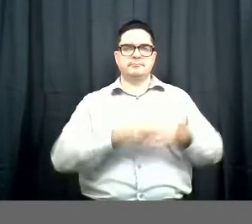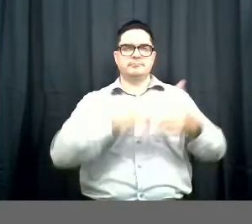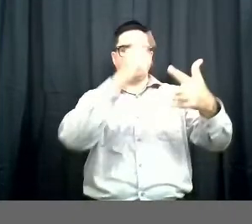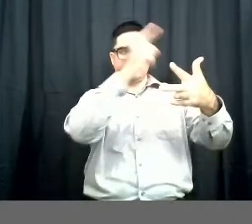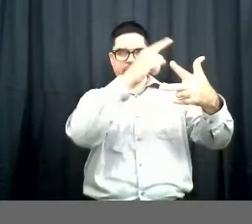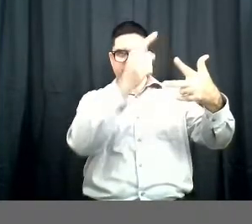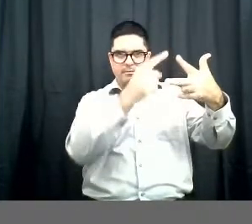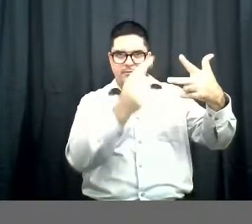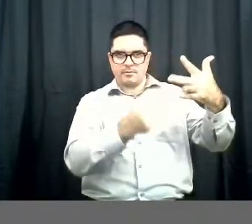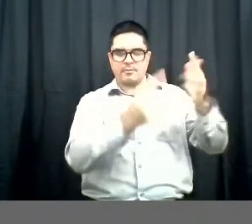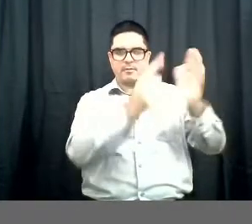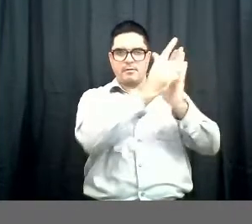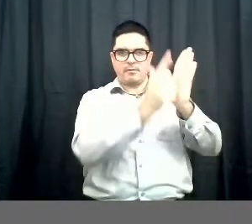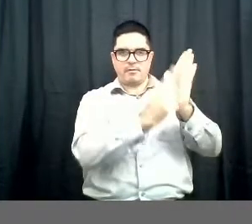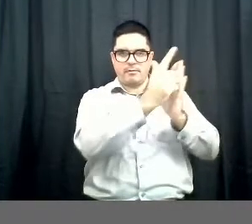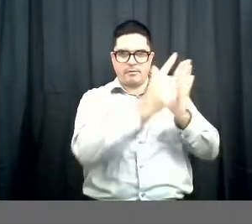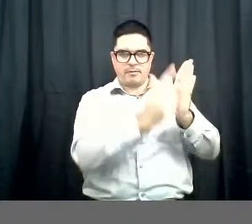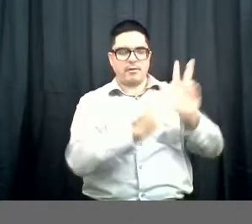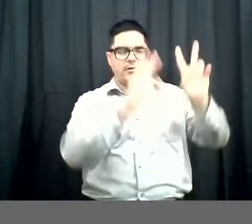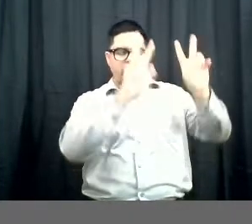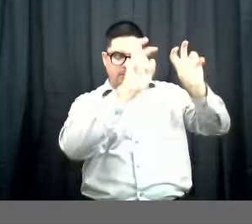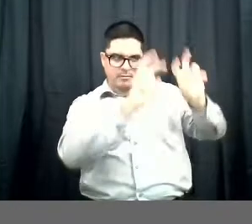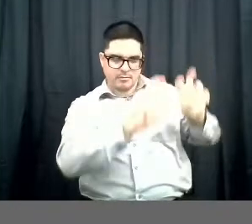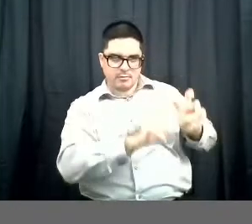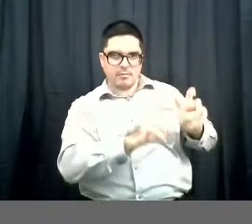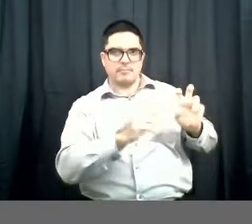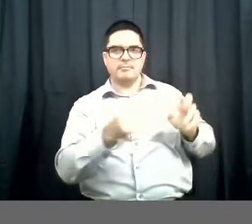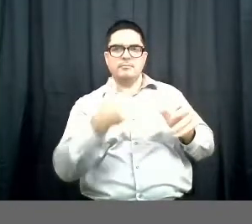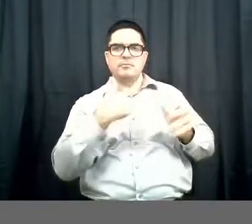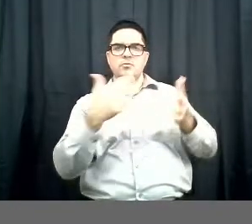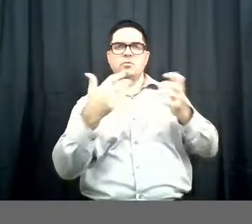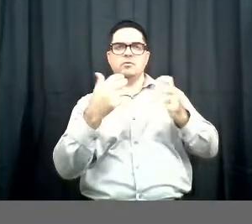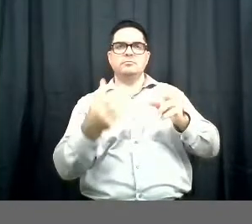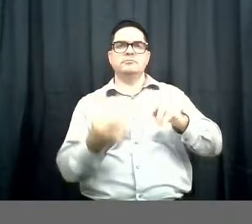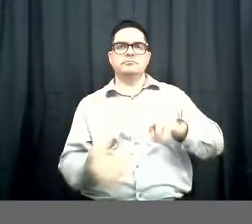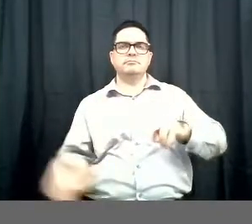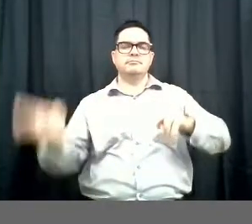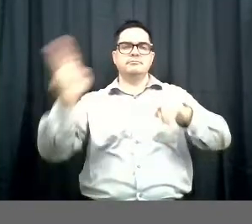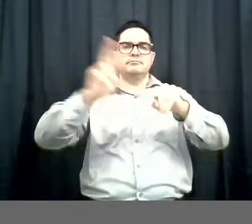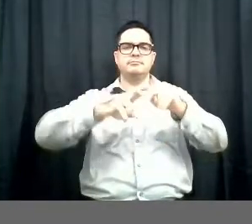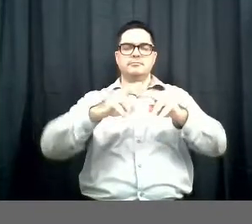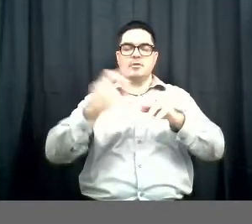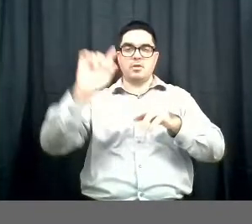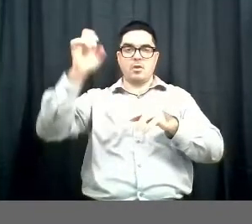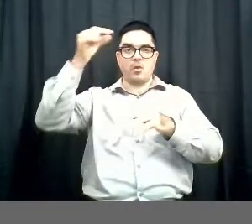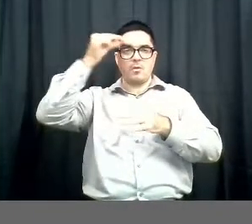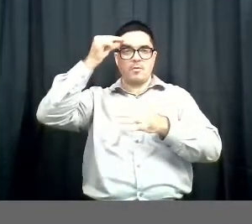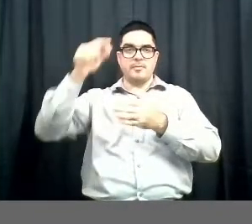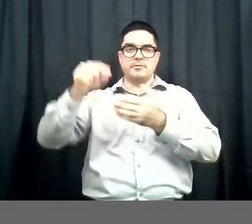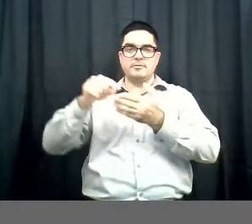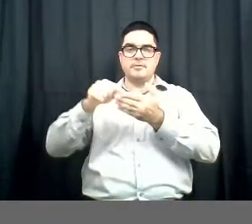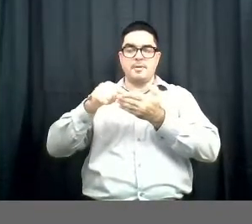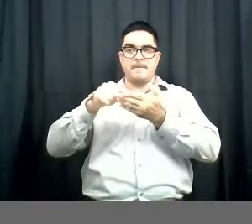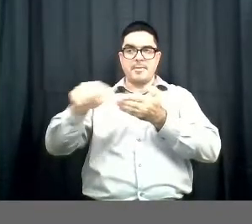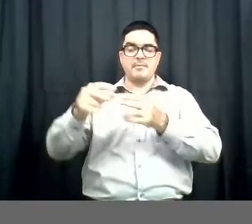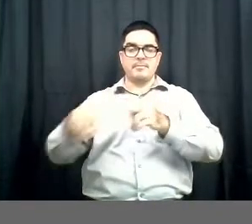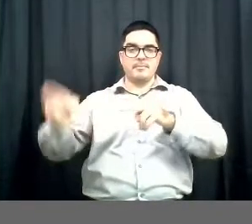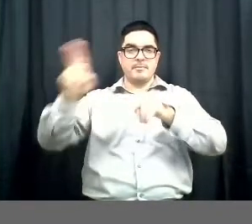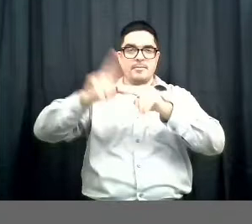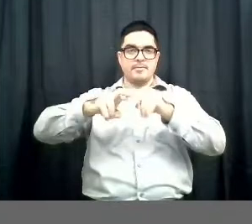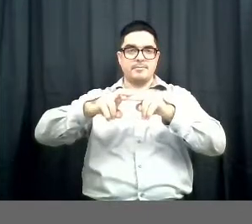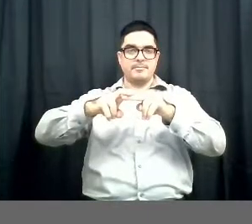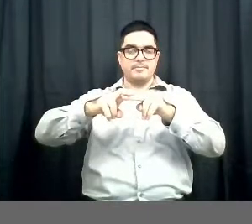and 82, from the perspective of the board, are likely to have an incremental cost to the government. And let me explain what each law does and why it potentially